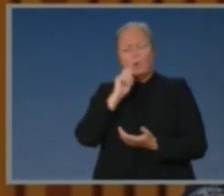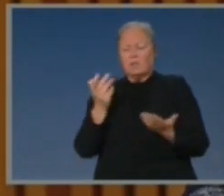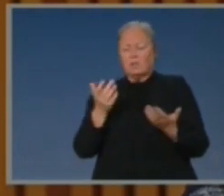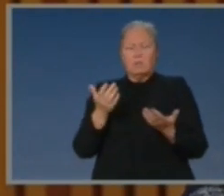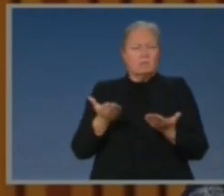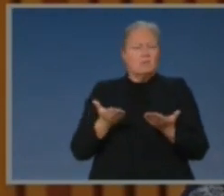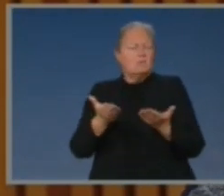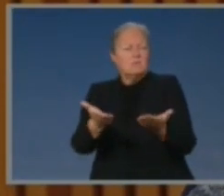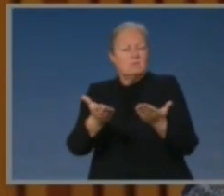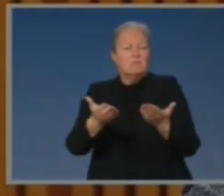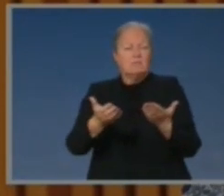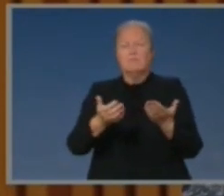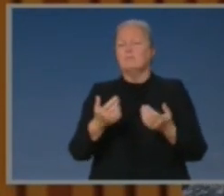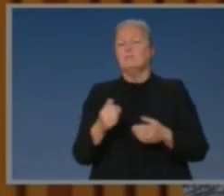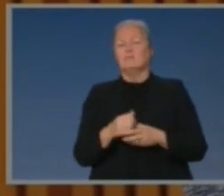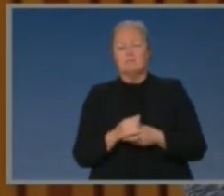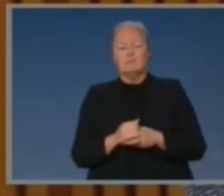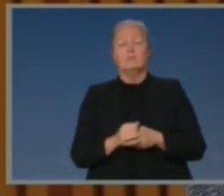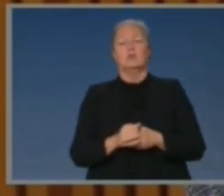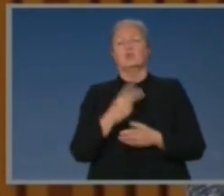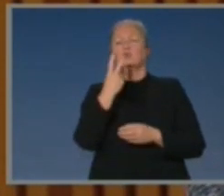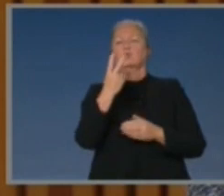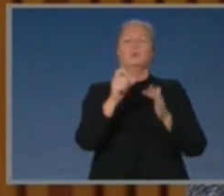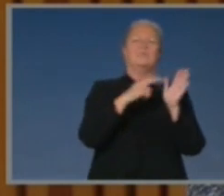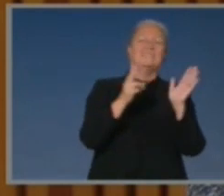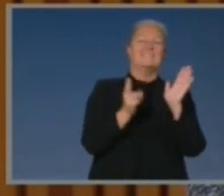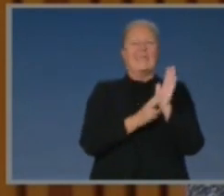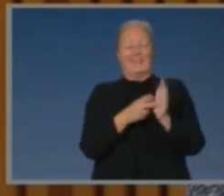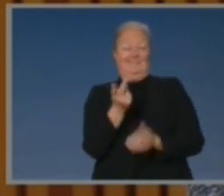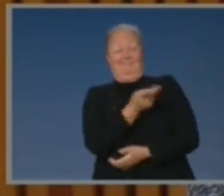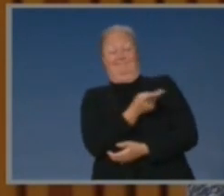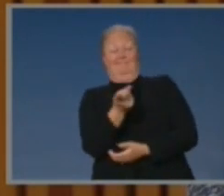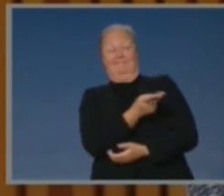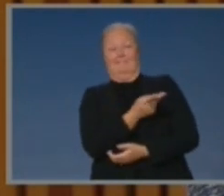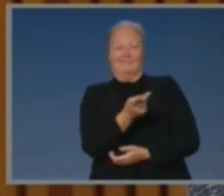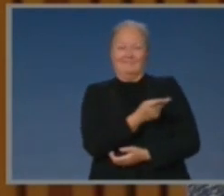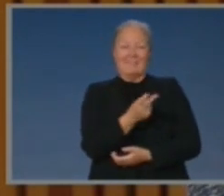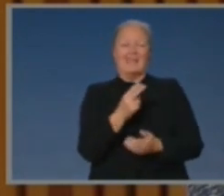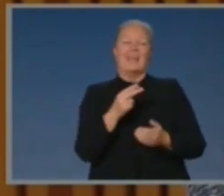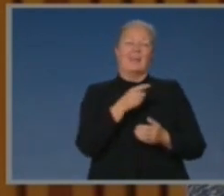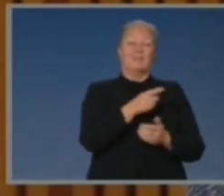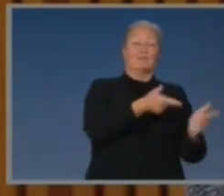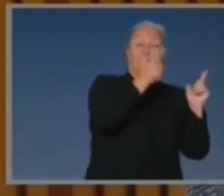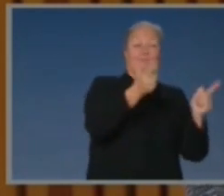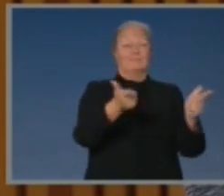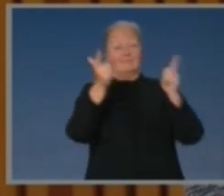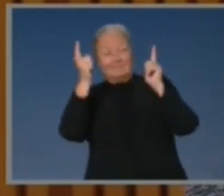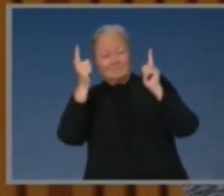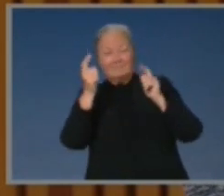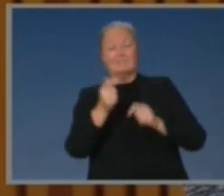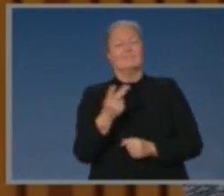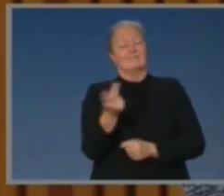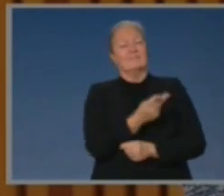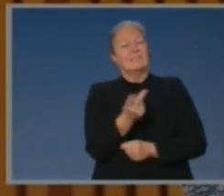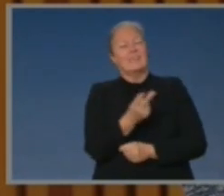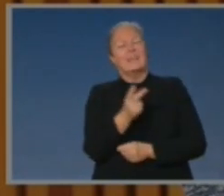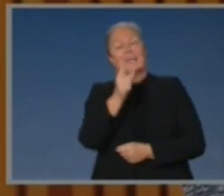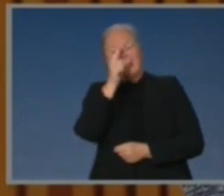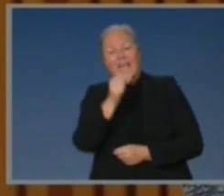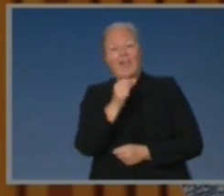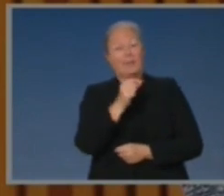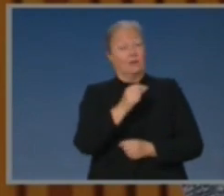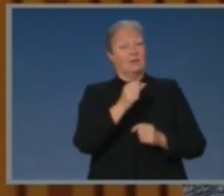and two Dans, I say, Dan Andrews and Dan T, to legally have a drink